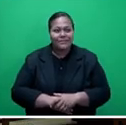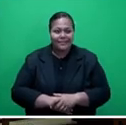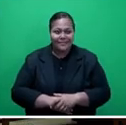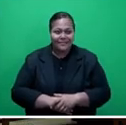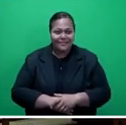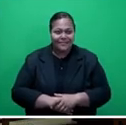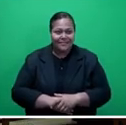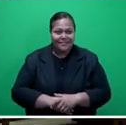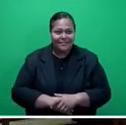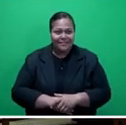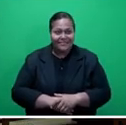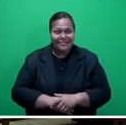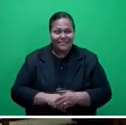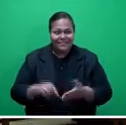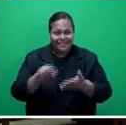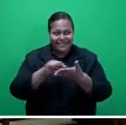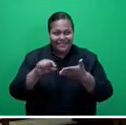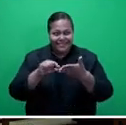Secretary General.